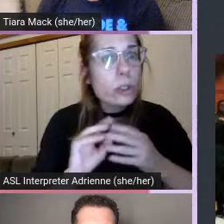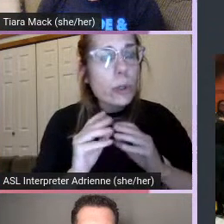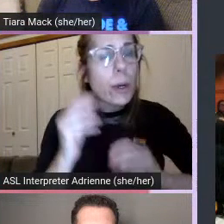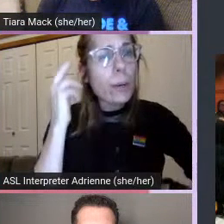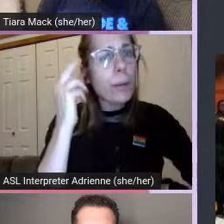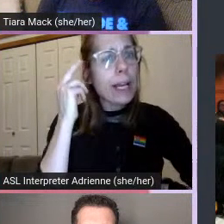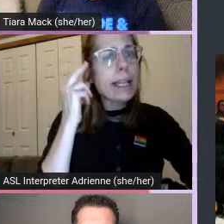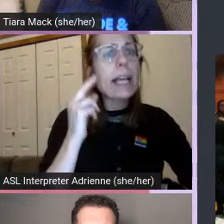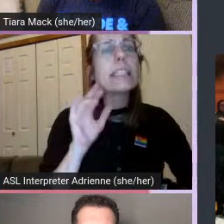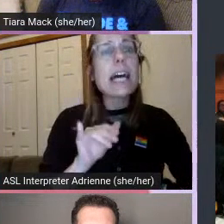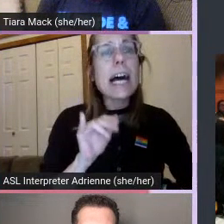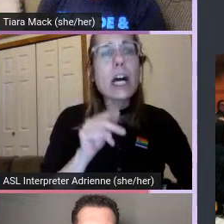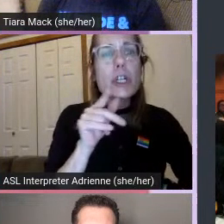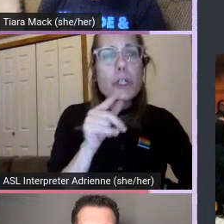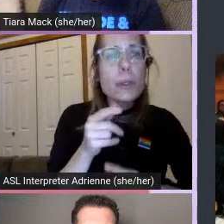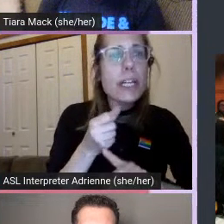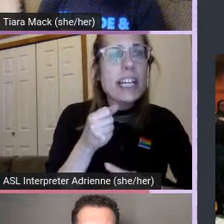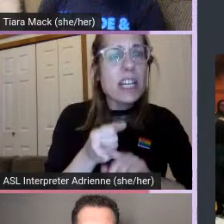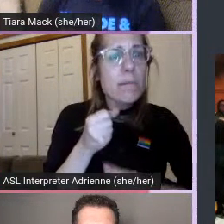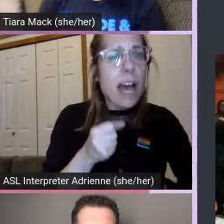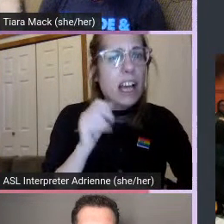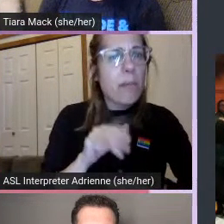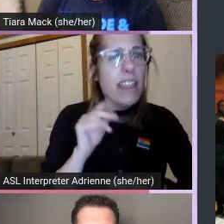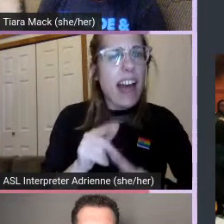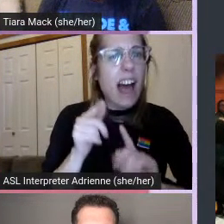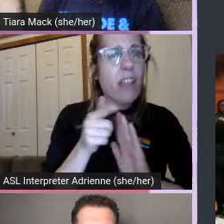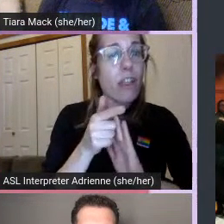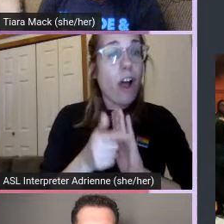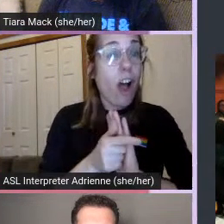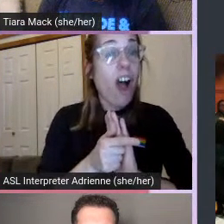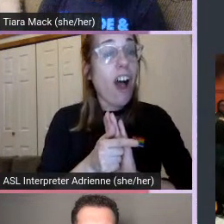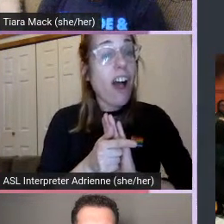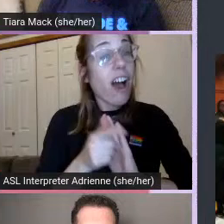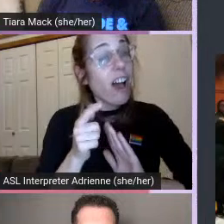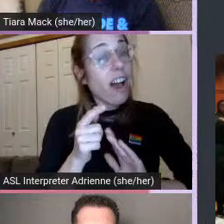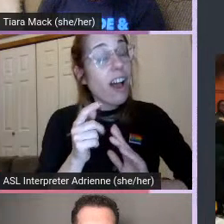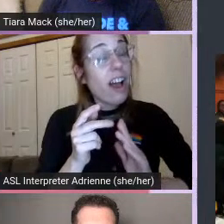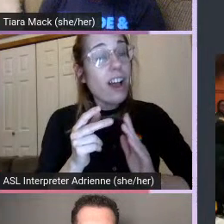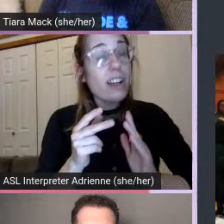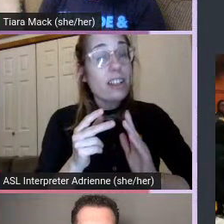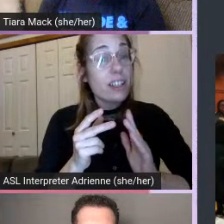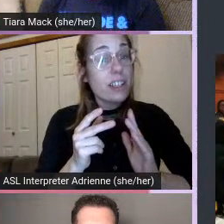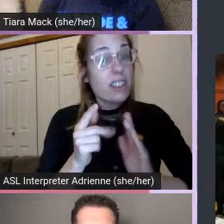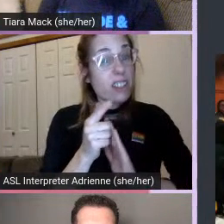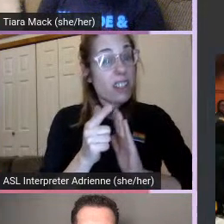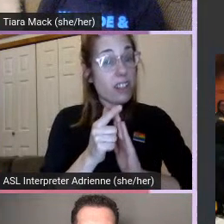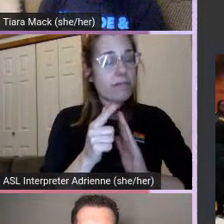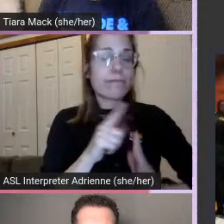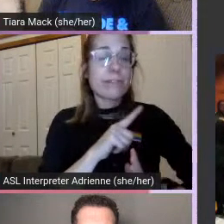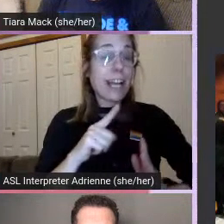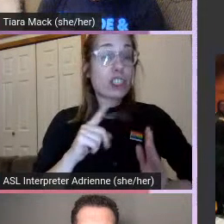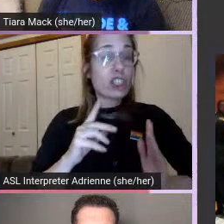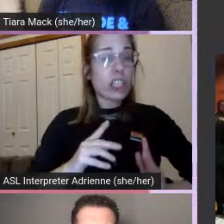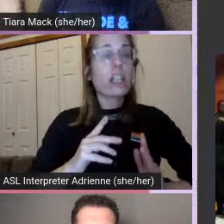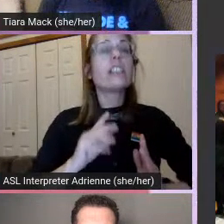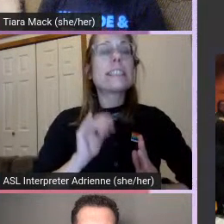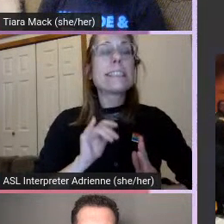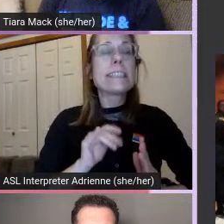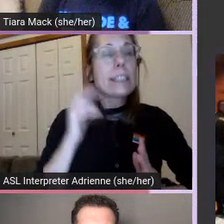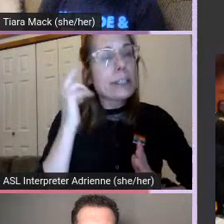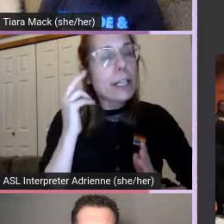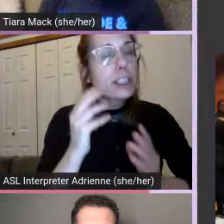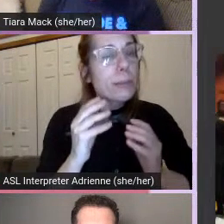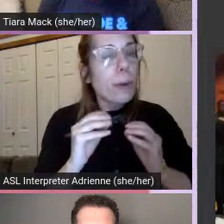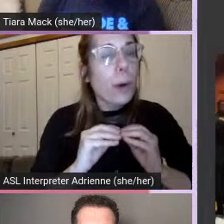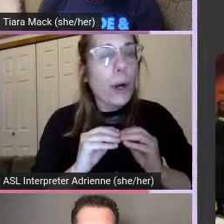really personal and gives life and breath to the different stories and people impacted. Another great way for folks